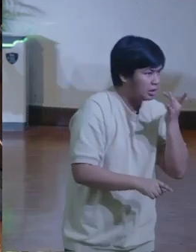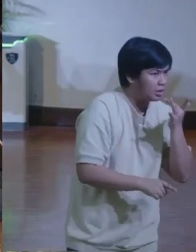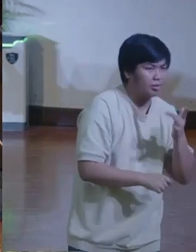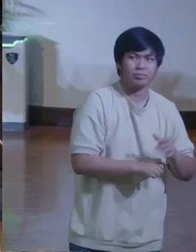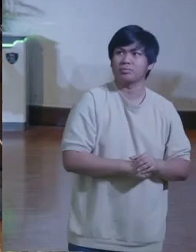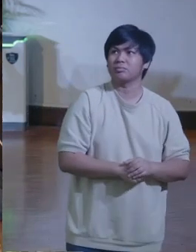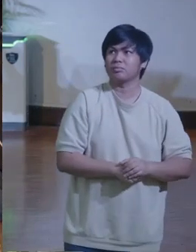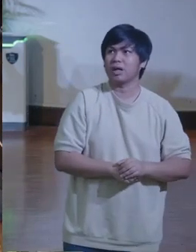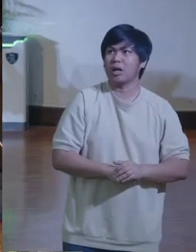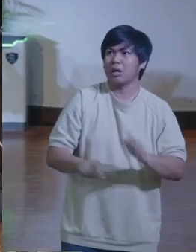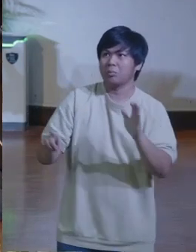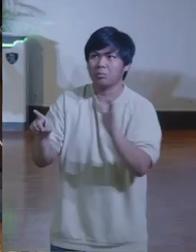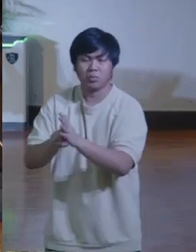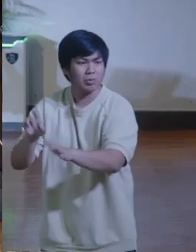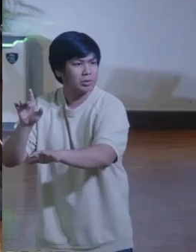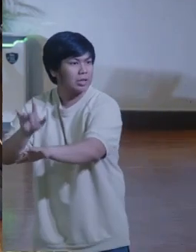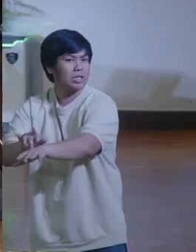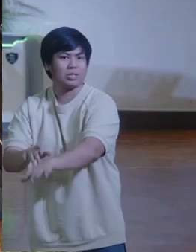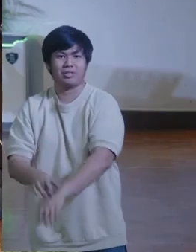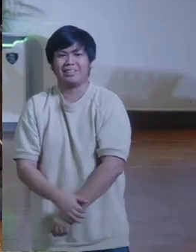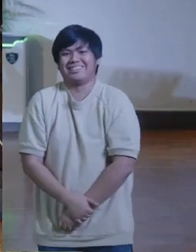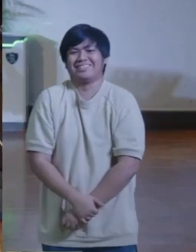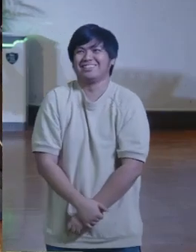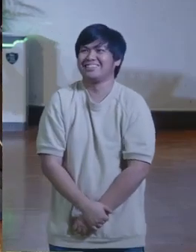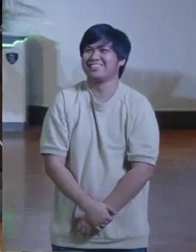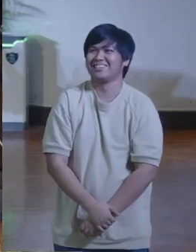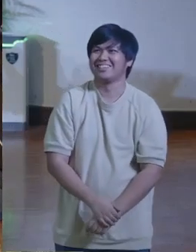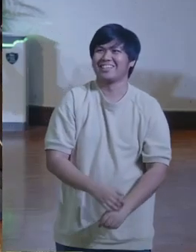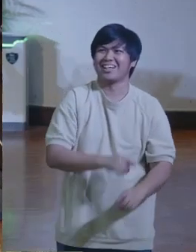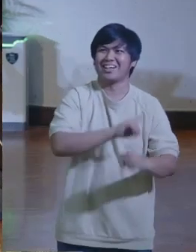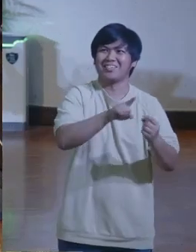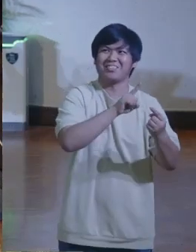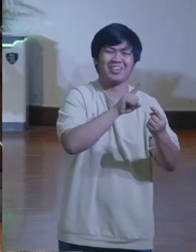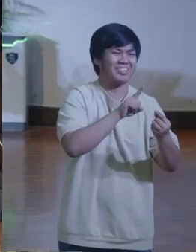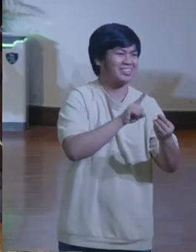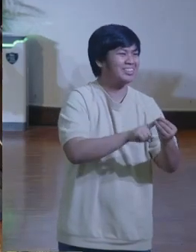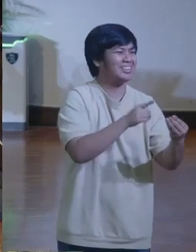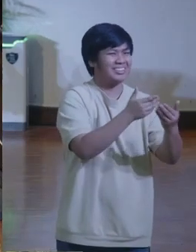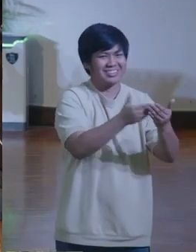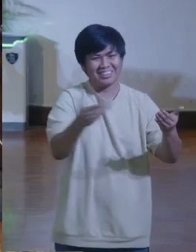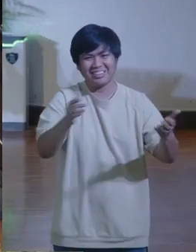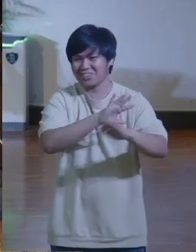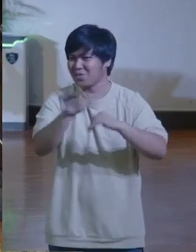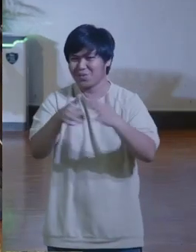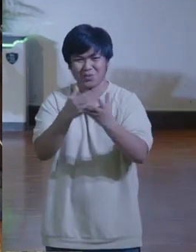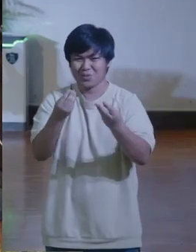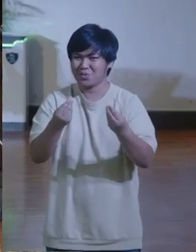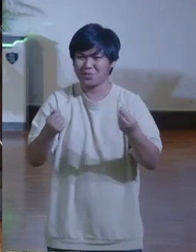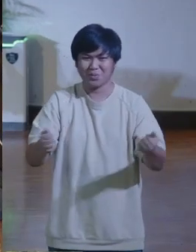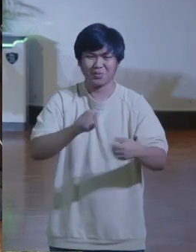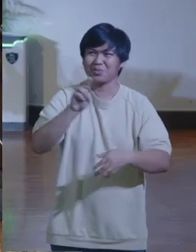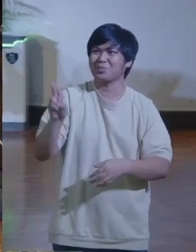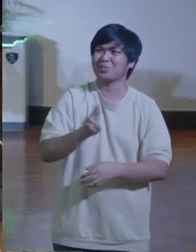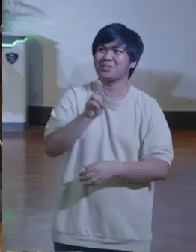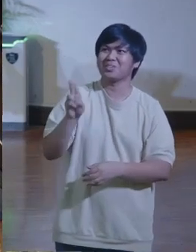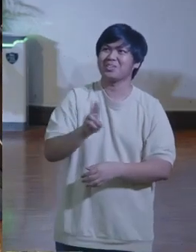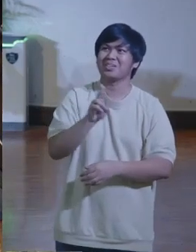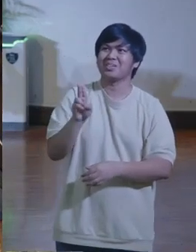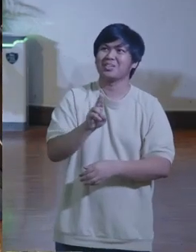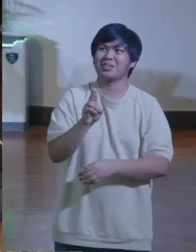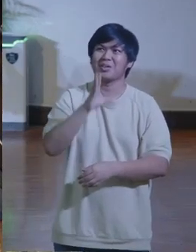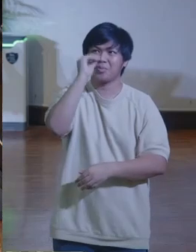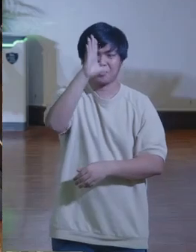taste, do not touch," referring to things that all perish as they are used,